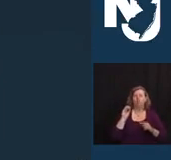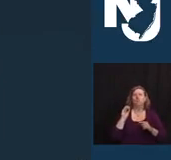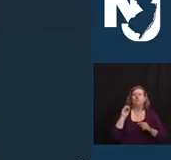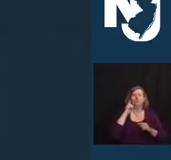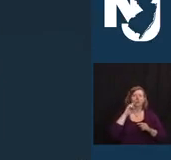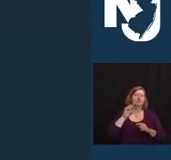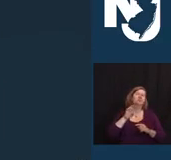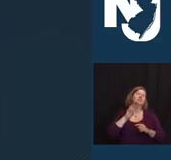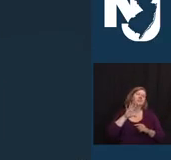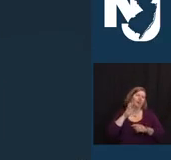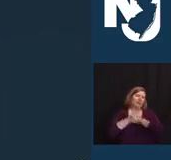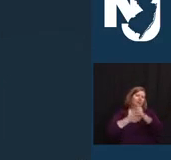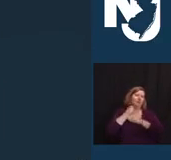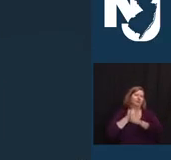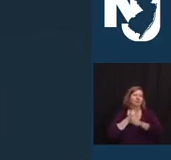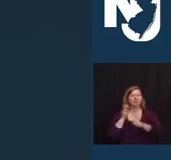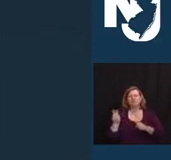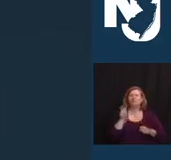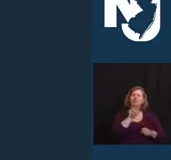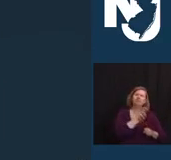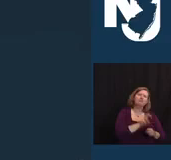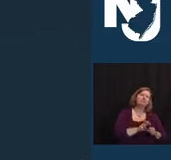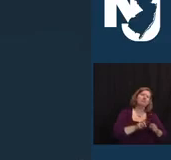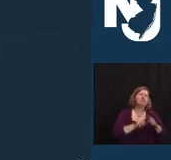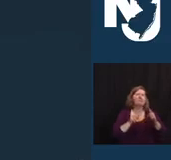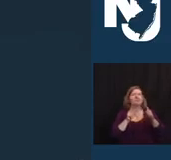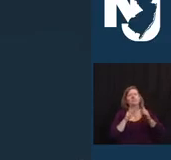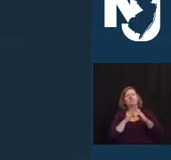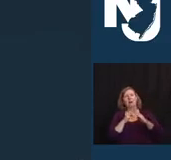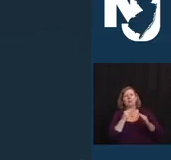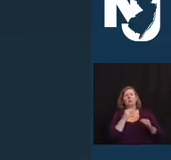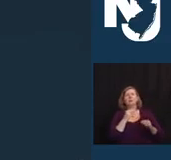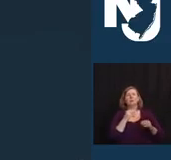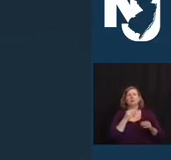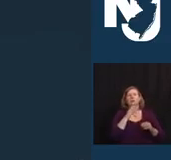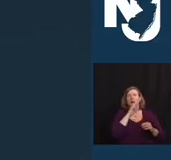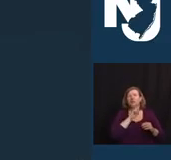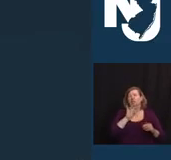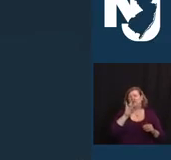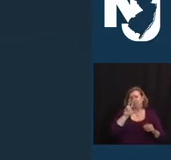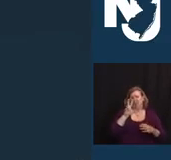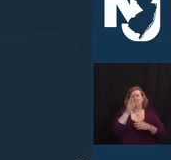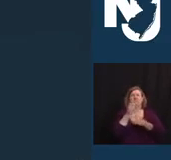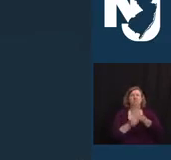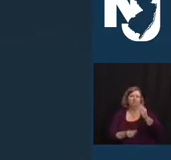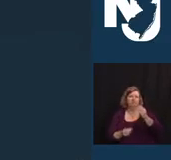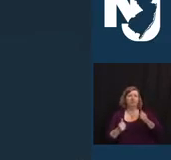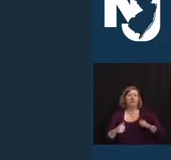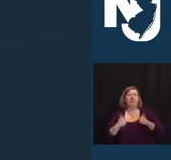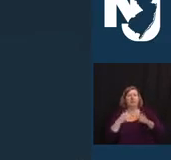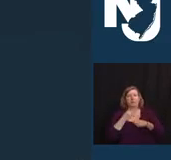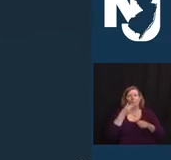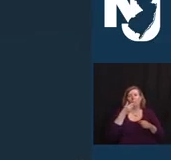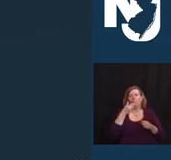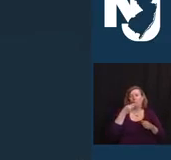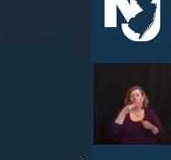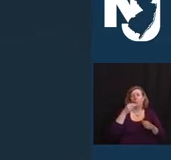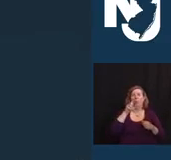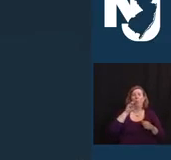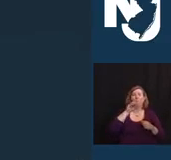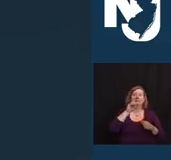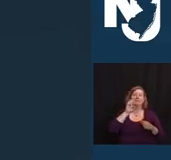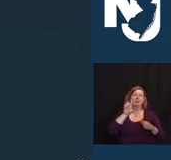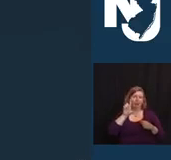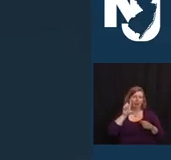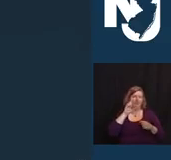Union Beach to Keyport to Hazlet to Homedale. She was 73 years old and had been a resident of Homedale for the past 37 of